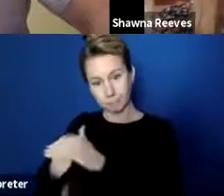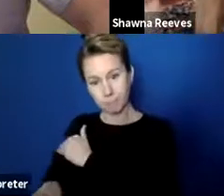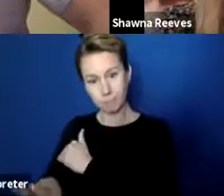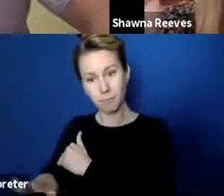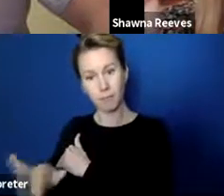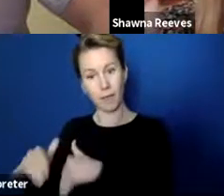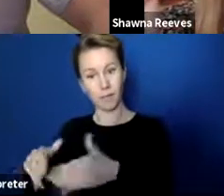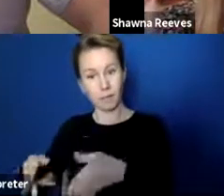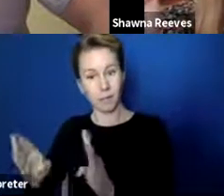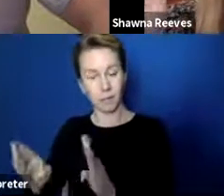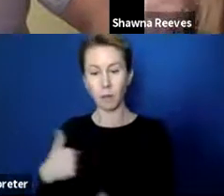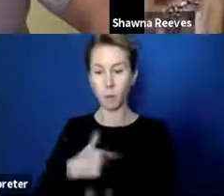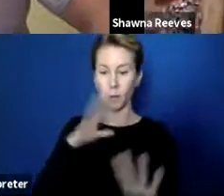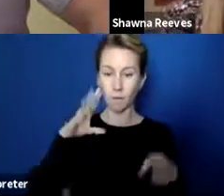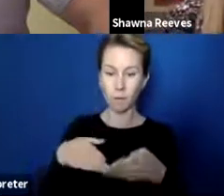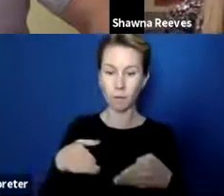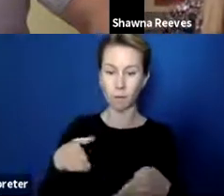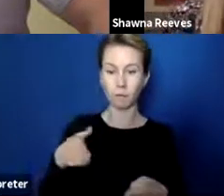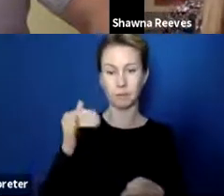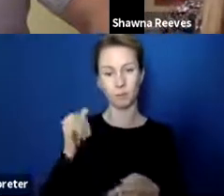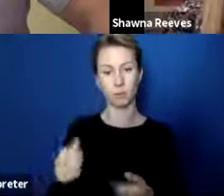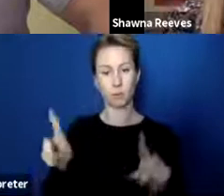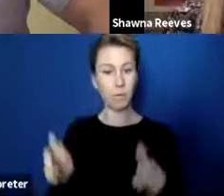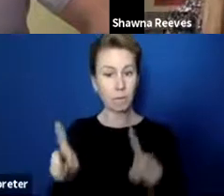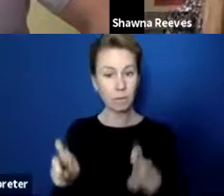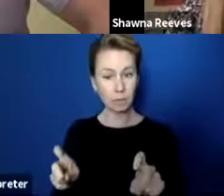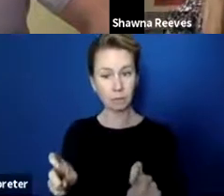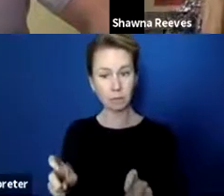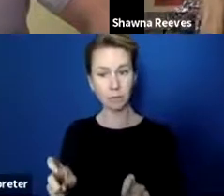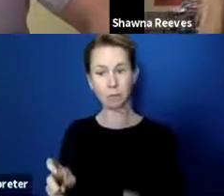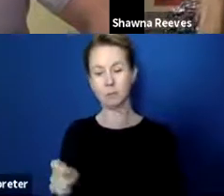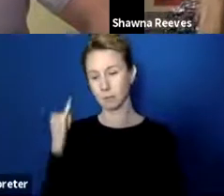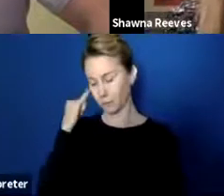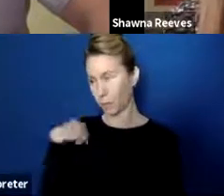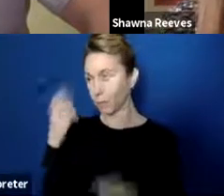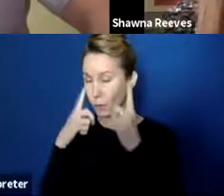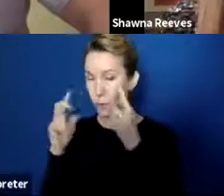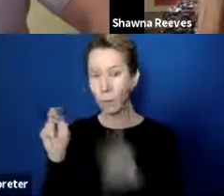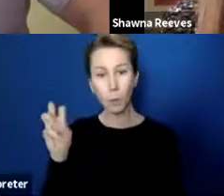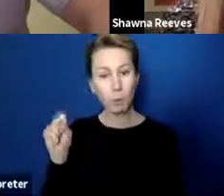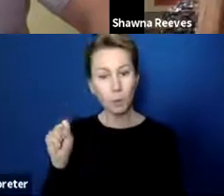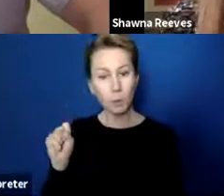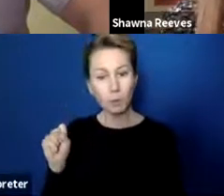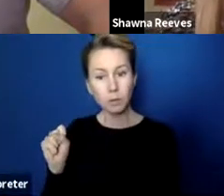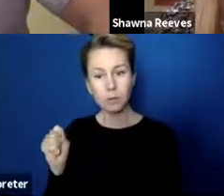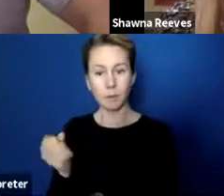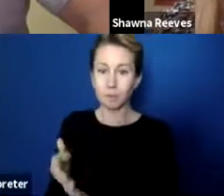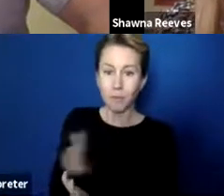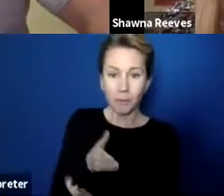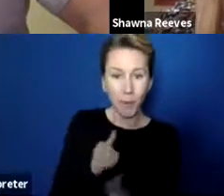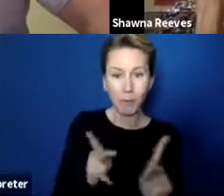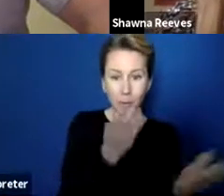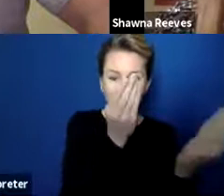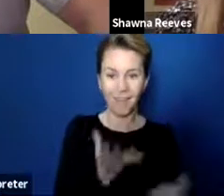need face masks, PPE? And we've also been communicating with the testing people who've been going into skilled